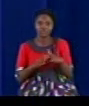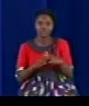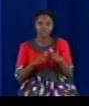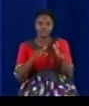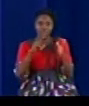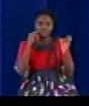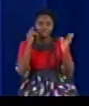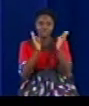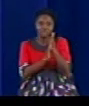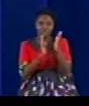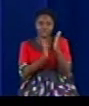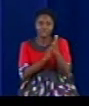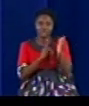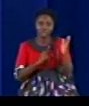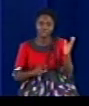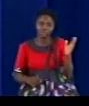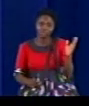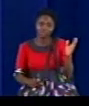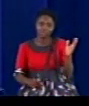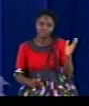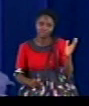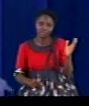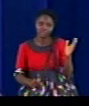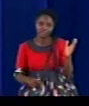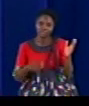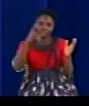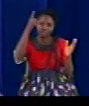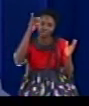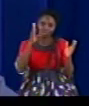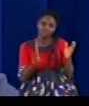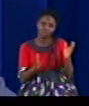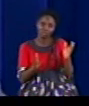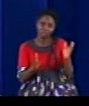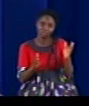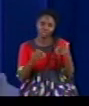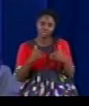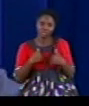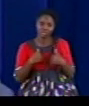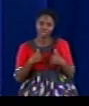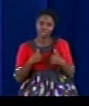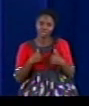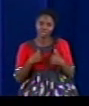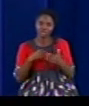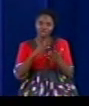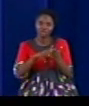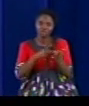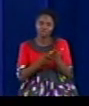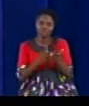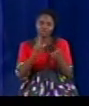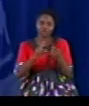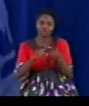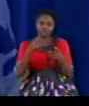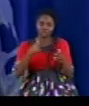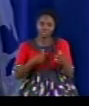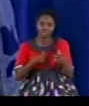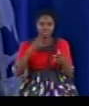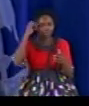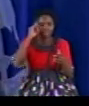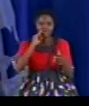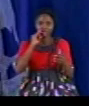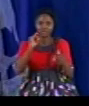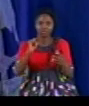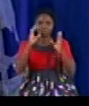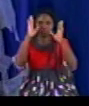Praise the Lord. God has been good to me. I'm called Sister Macy Taco. The